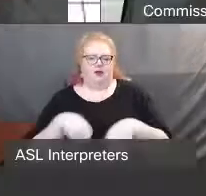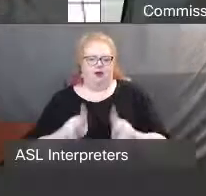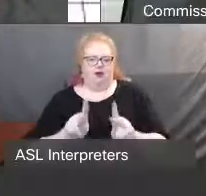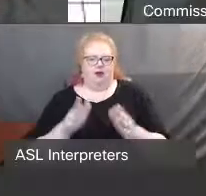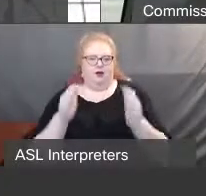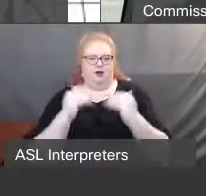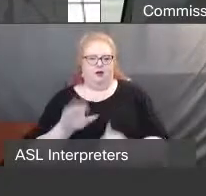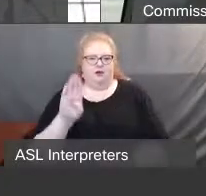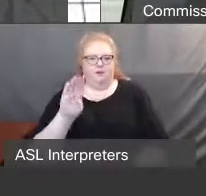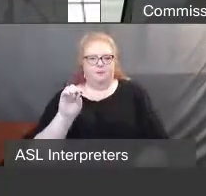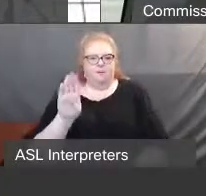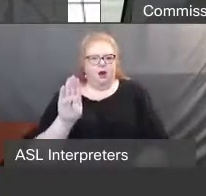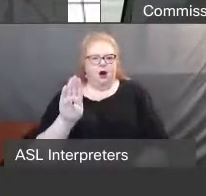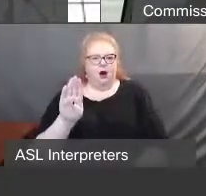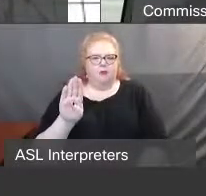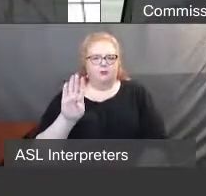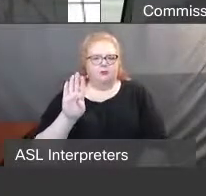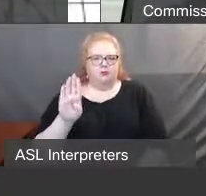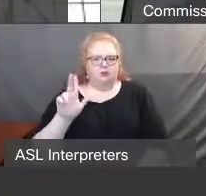is Bob Boolers.